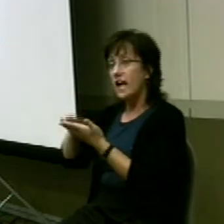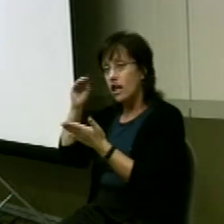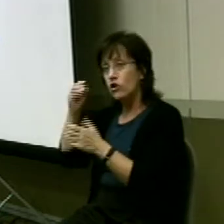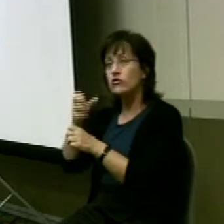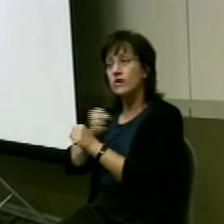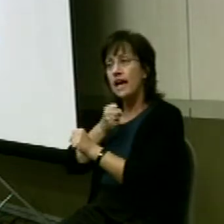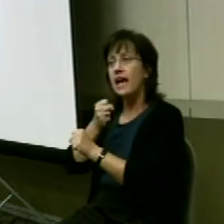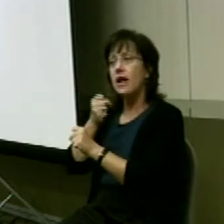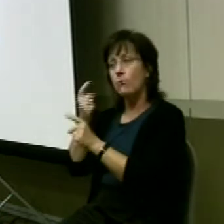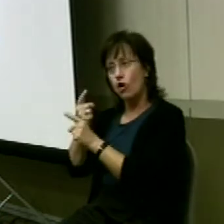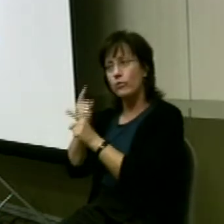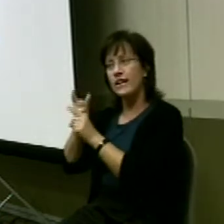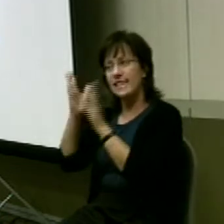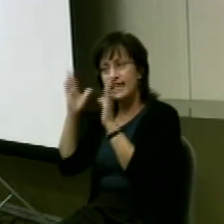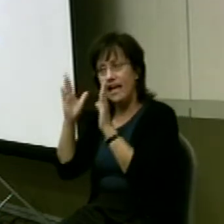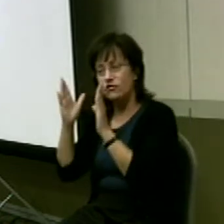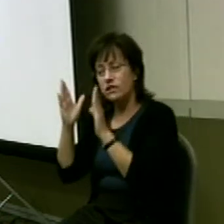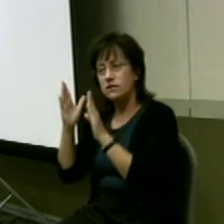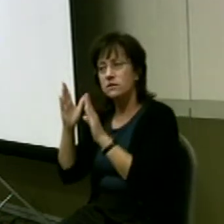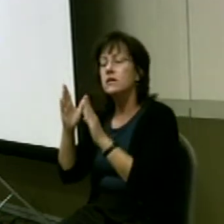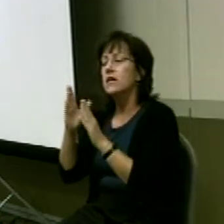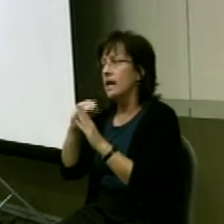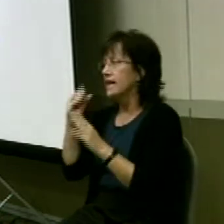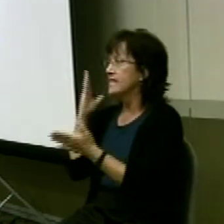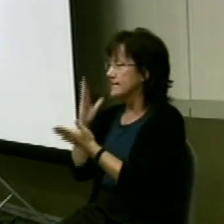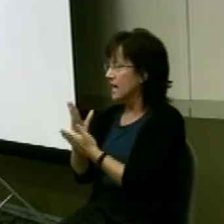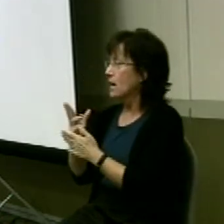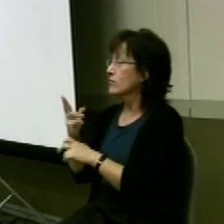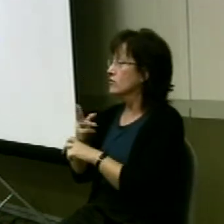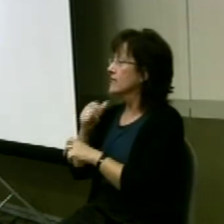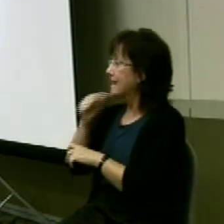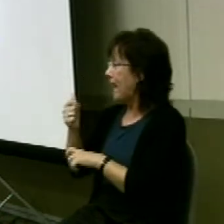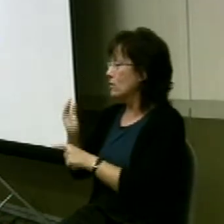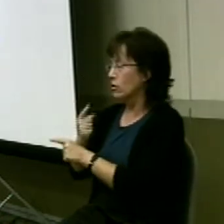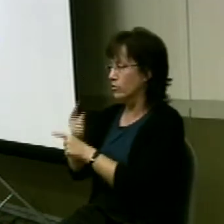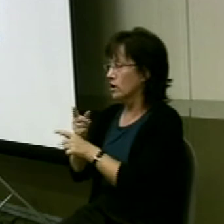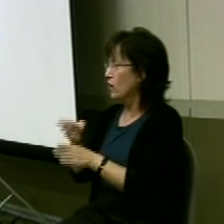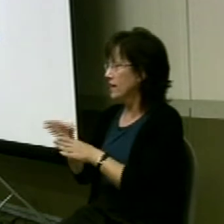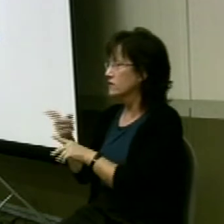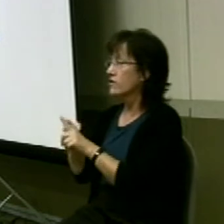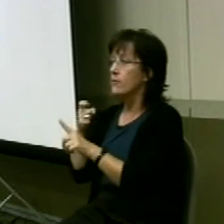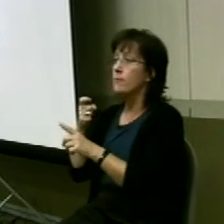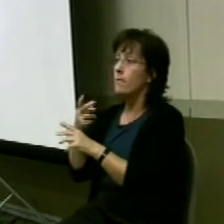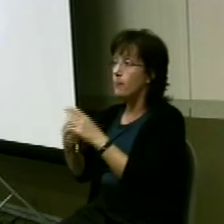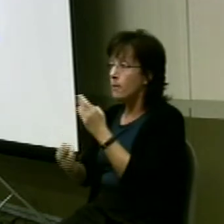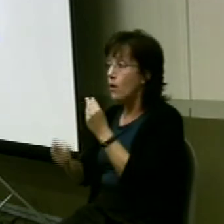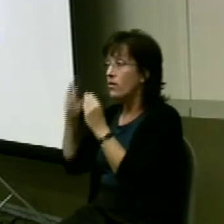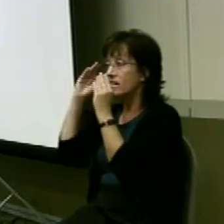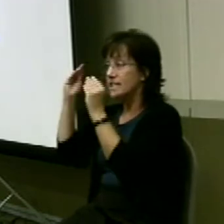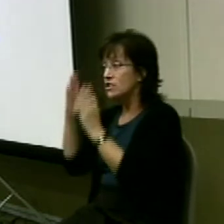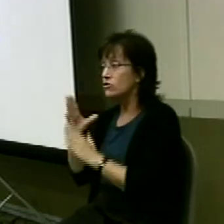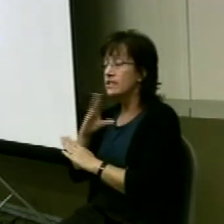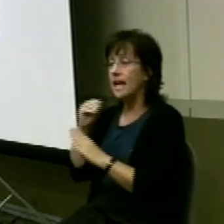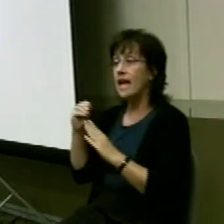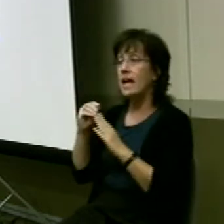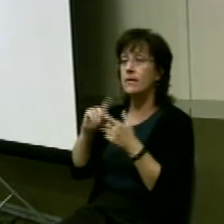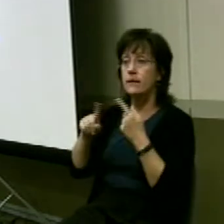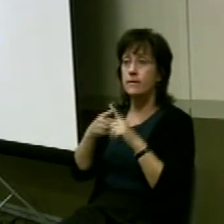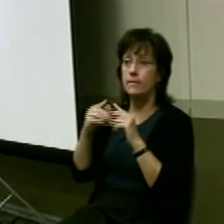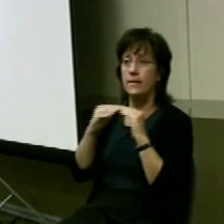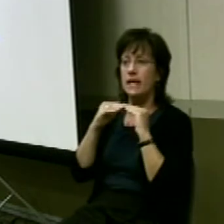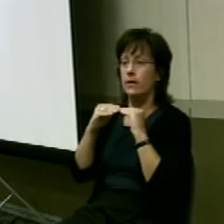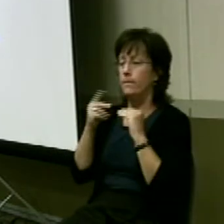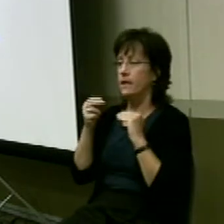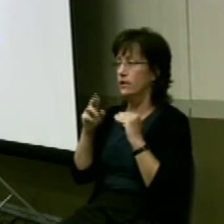learned to get attention appropriately, and he had stopped, using inappropriate ways to get attention from both teachers and